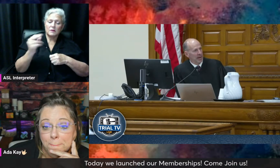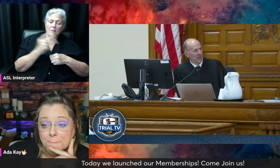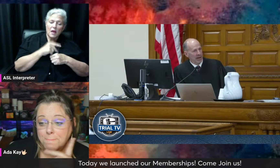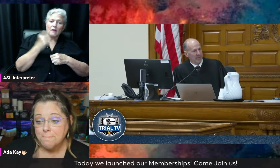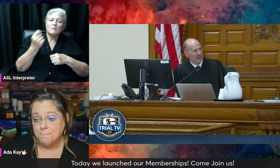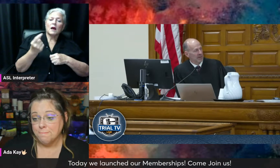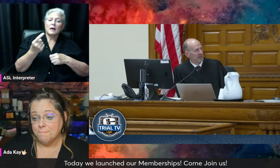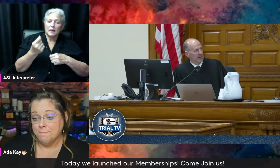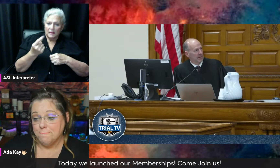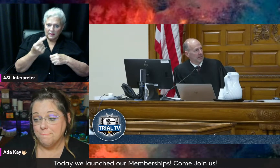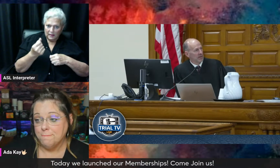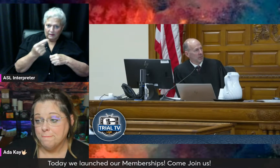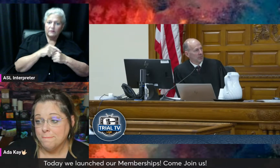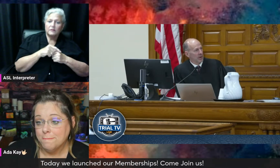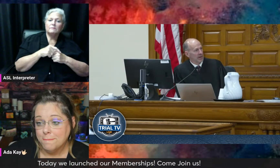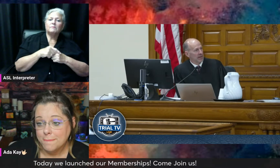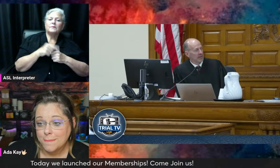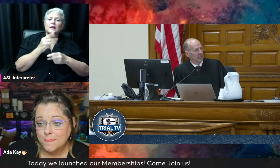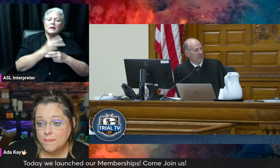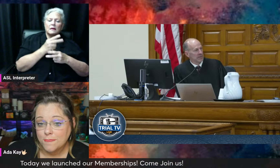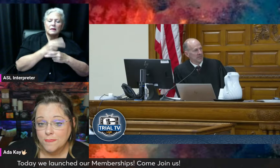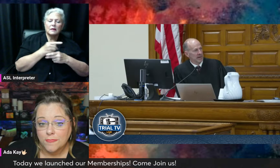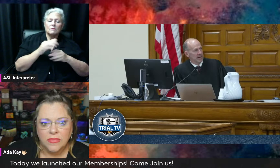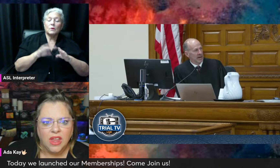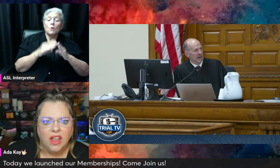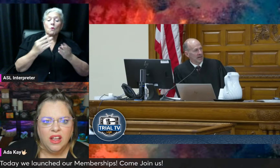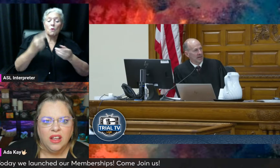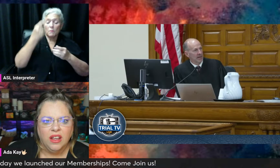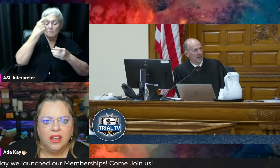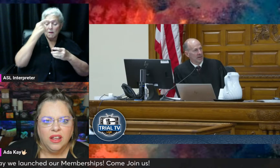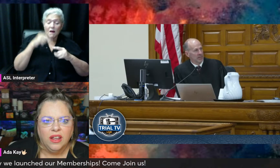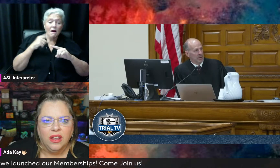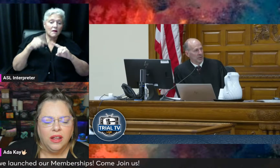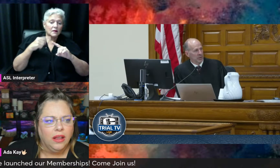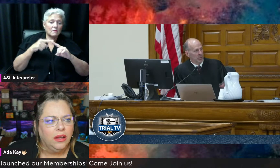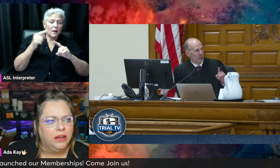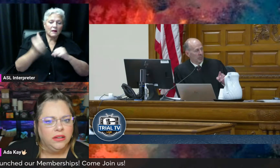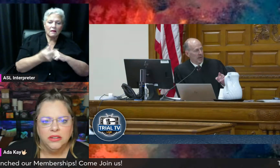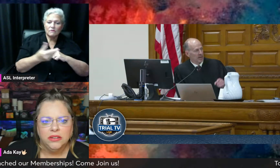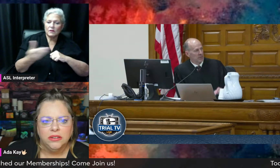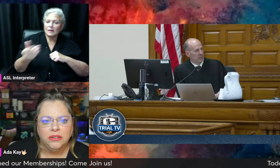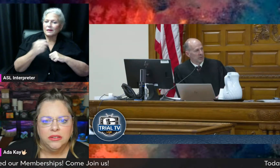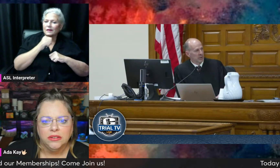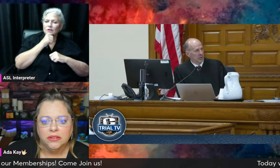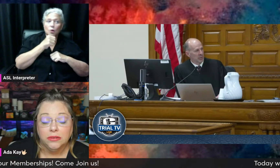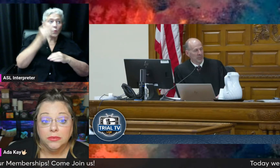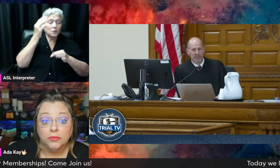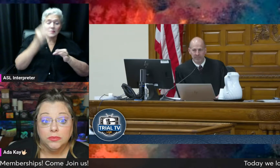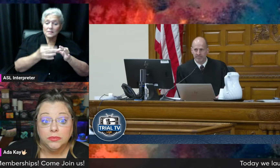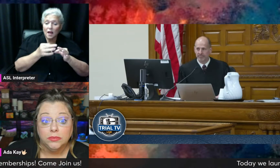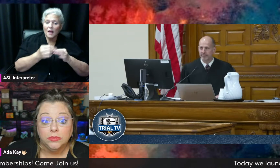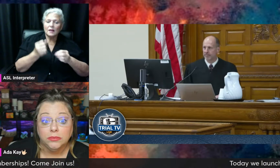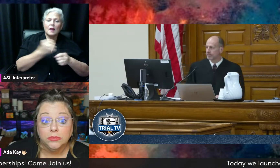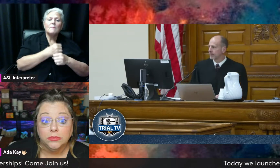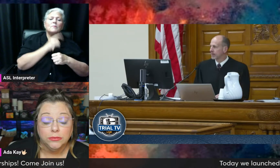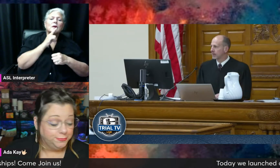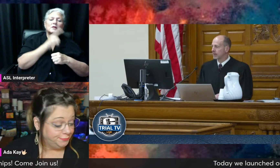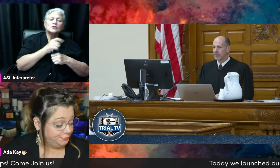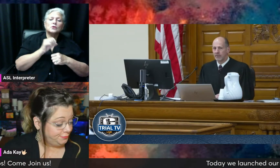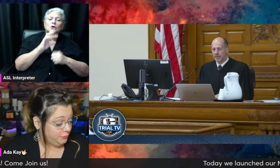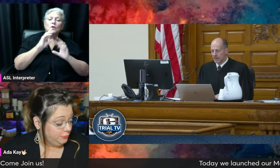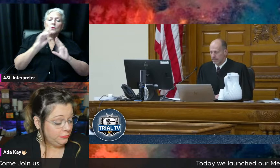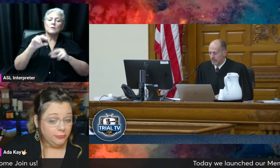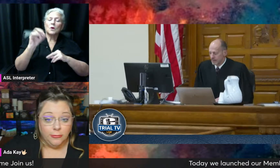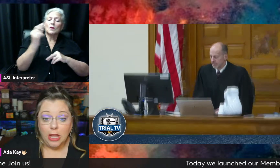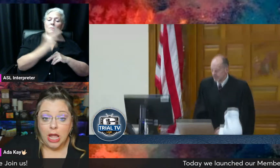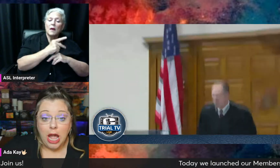open mind about everything. Don't draw any conclusions of any kind. Make sure you report back to the jury room.